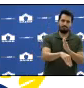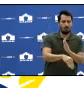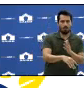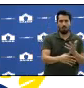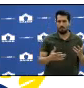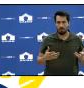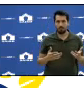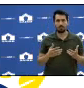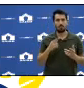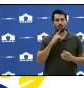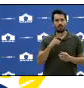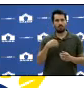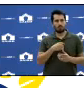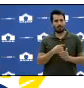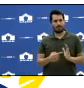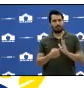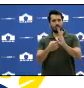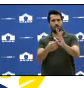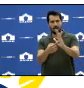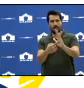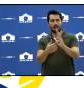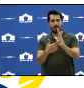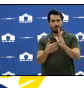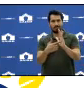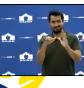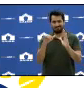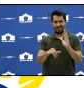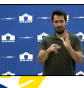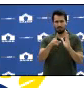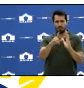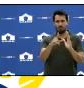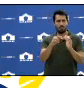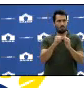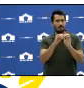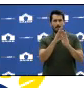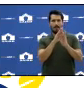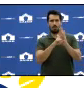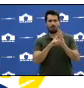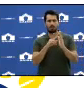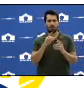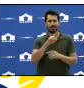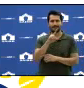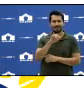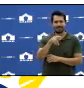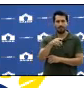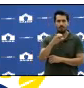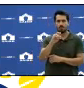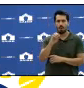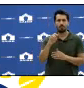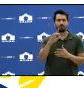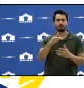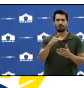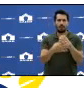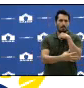leave us. And we are demonstrating that with your background, your zip code, your